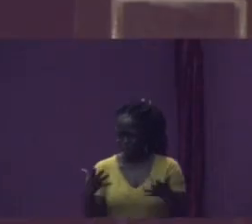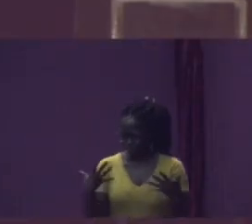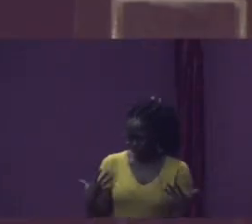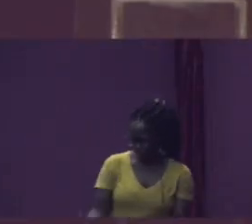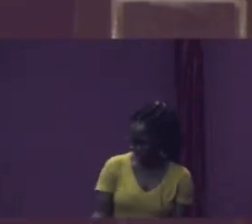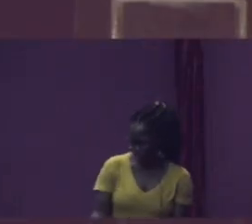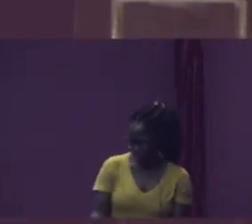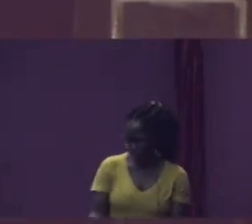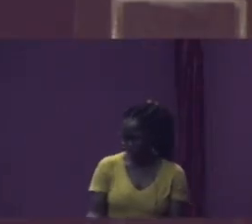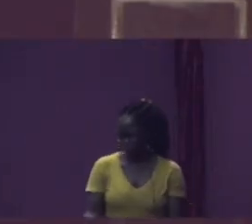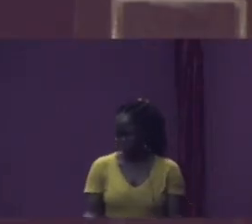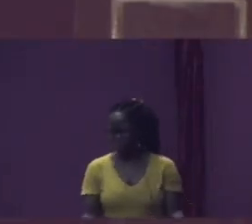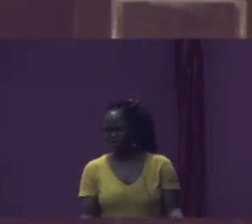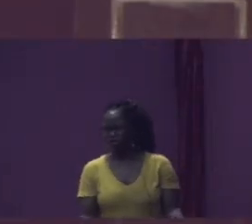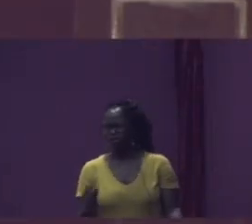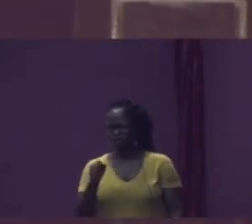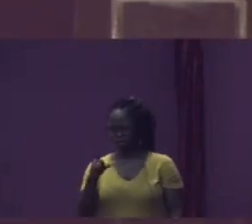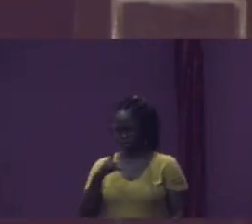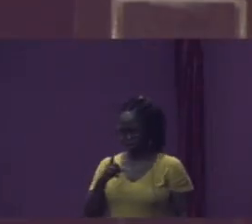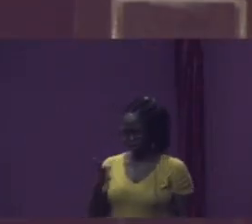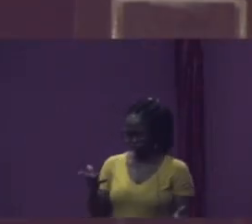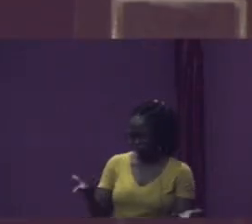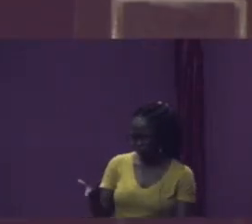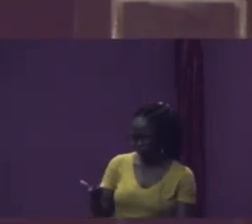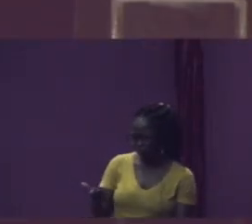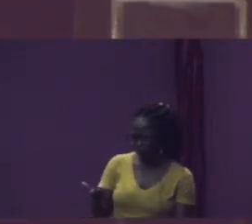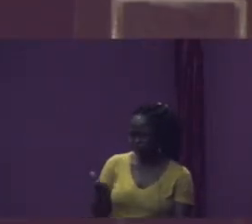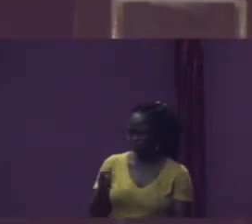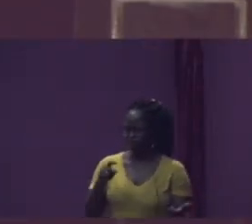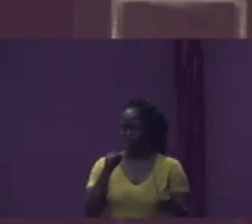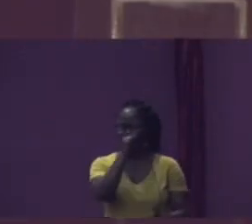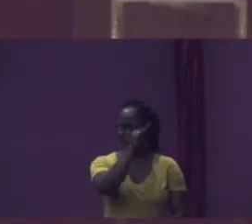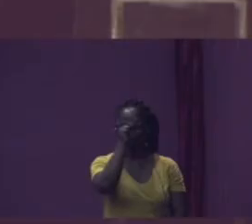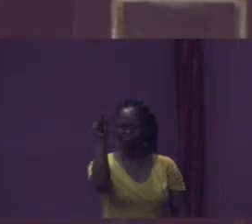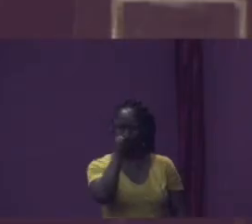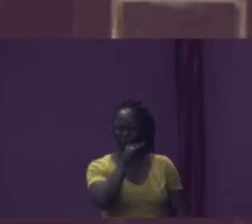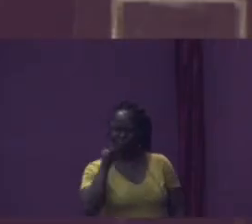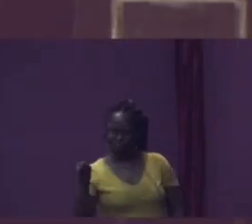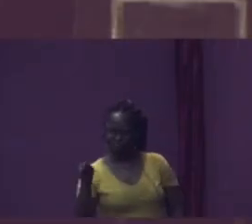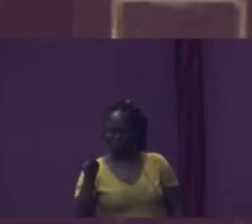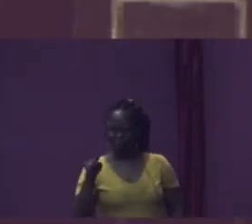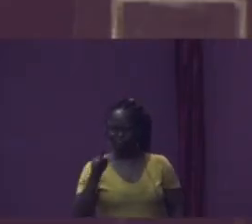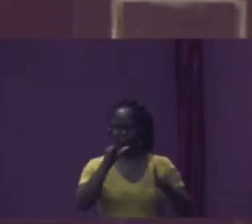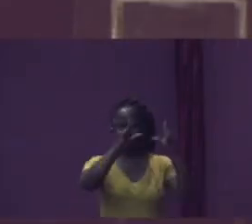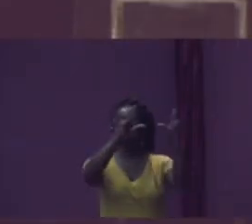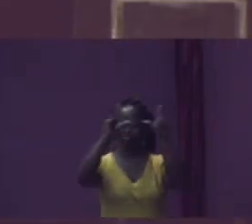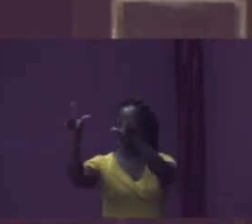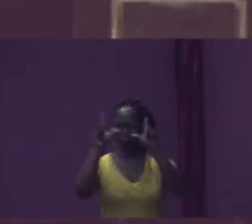And most importantly, are they quality, right? It's not enough to just have a facility standing there.